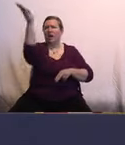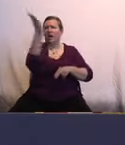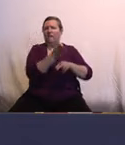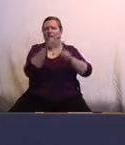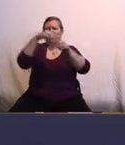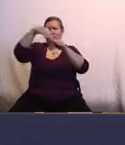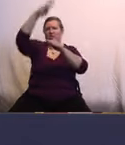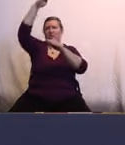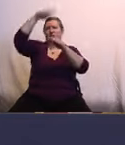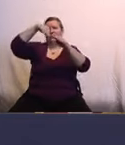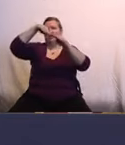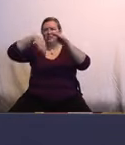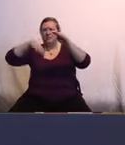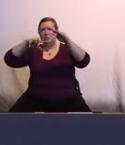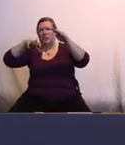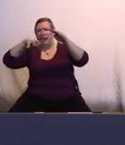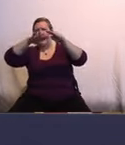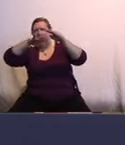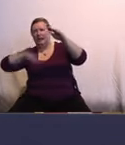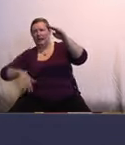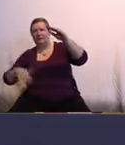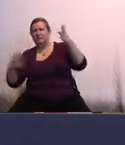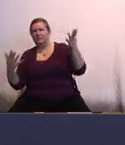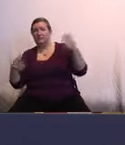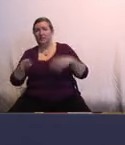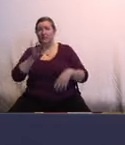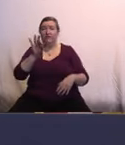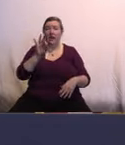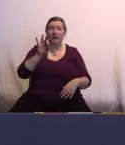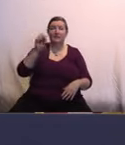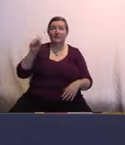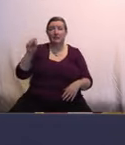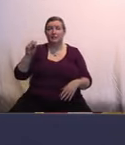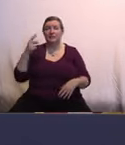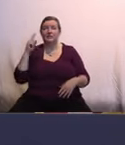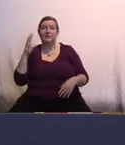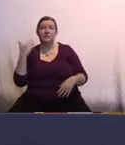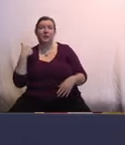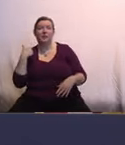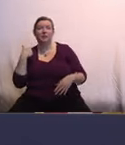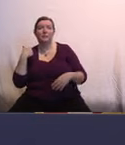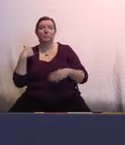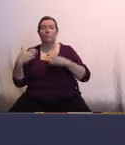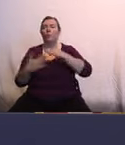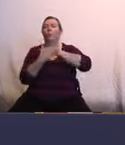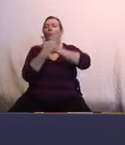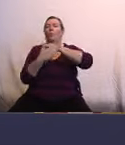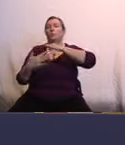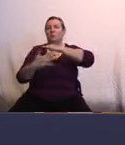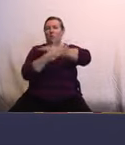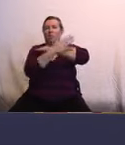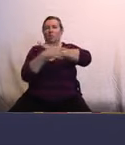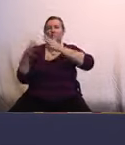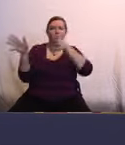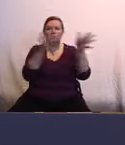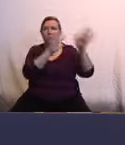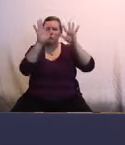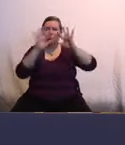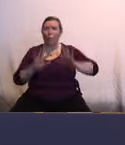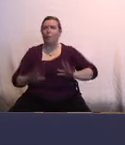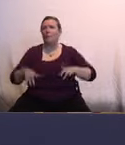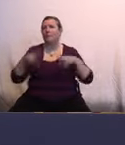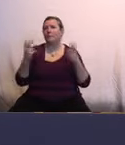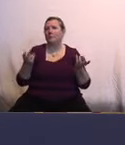eye on a storm later this week, Friday into Saturday, that looks like a coastal storm. Too early to give you any sense of the dimensions